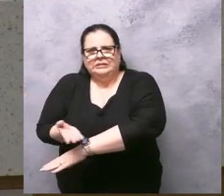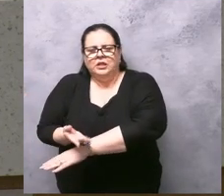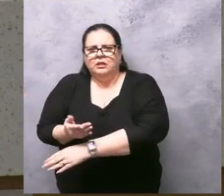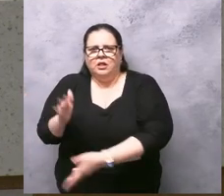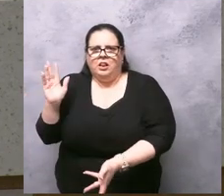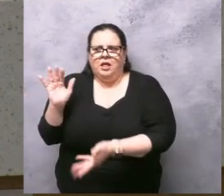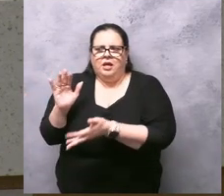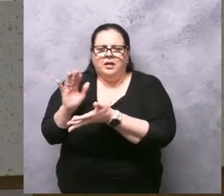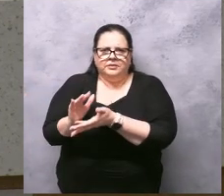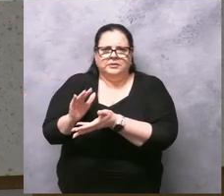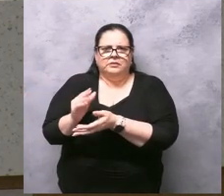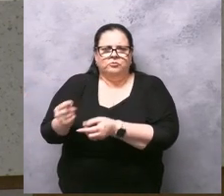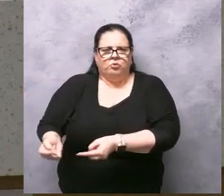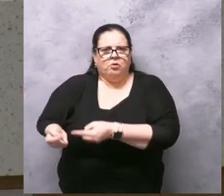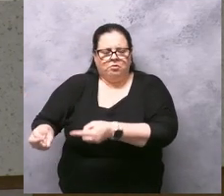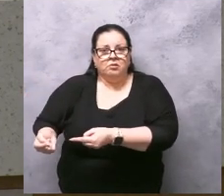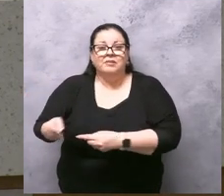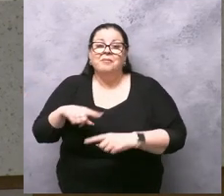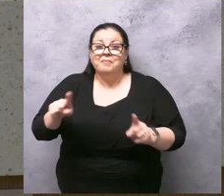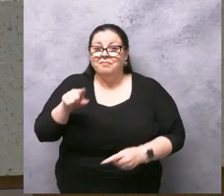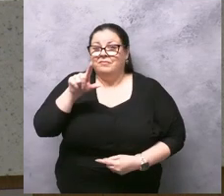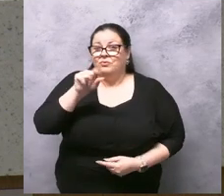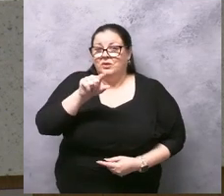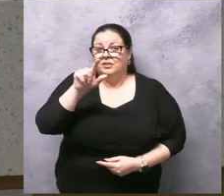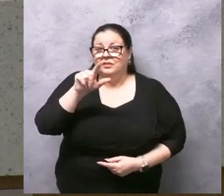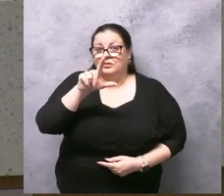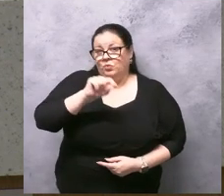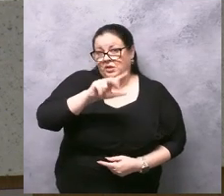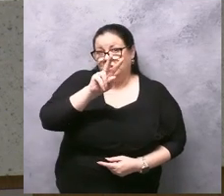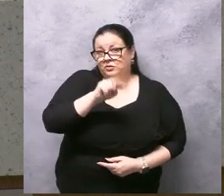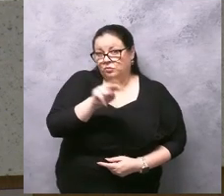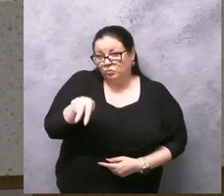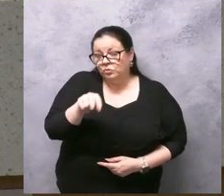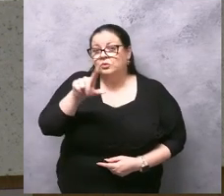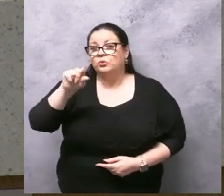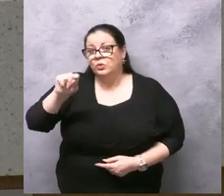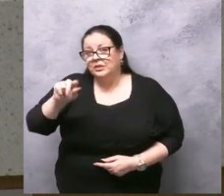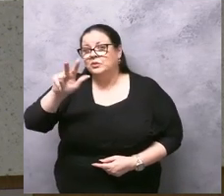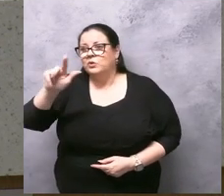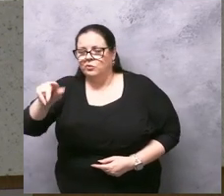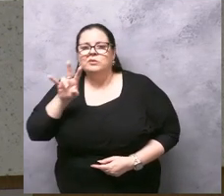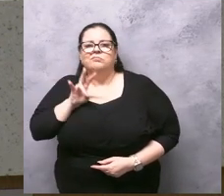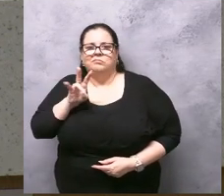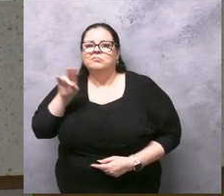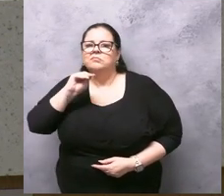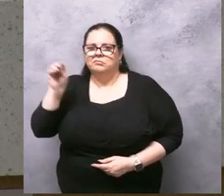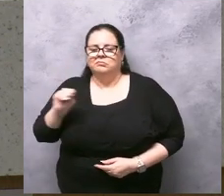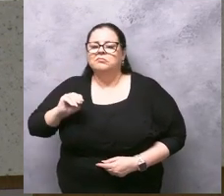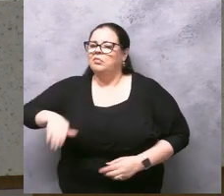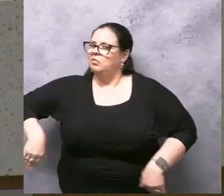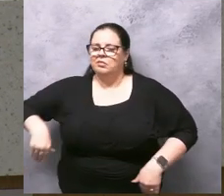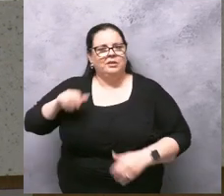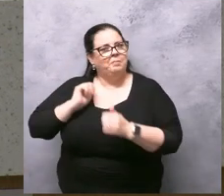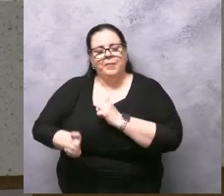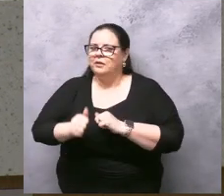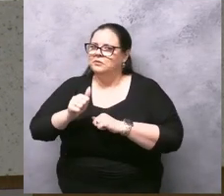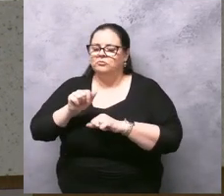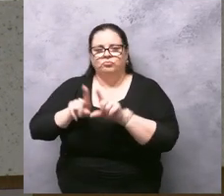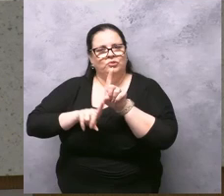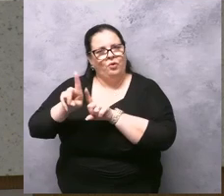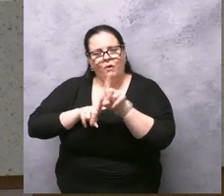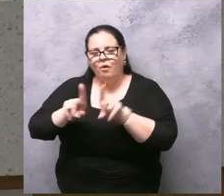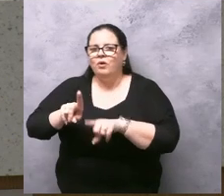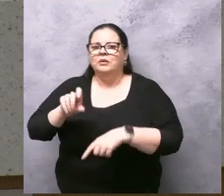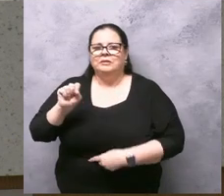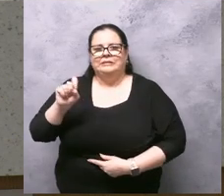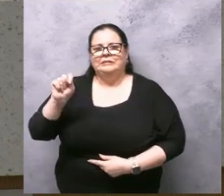by 2022-2023, we still had 27% of those students who had not yet passed the STAR. So that means they didn't